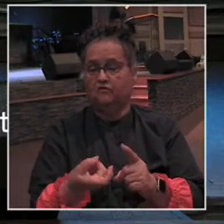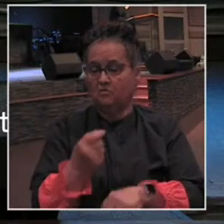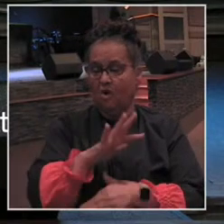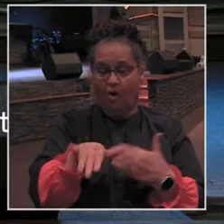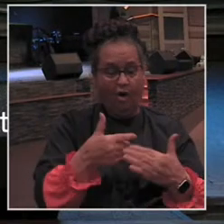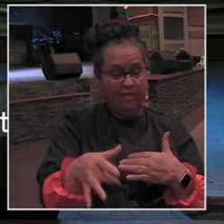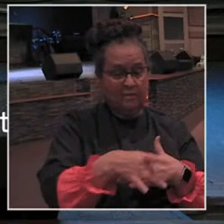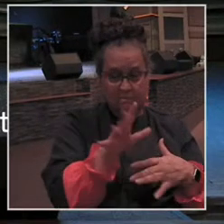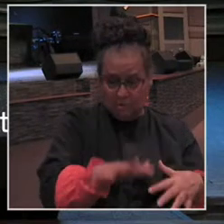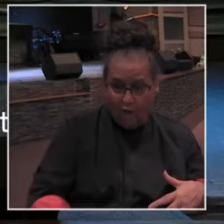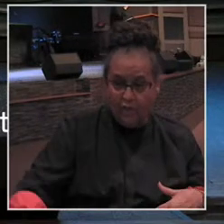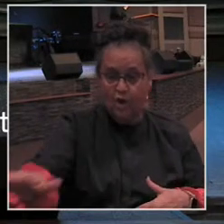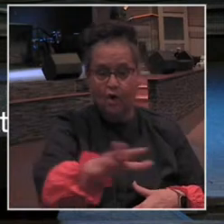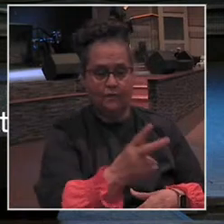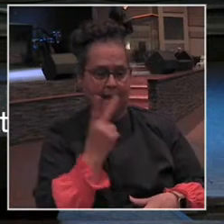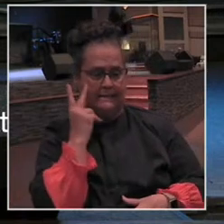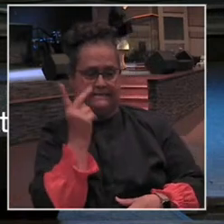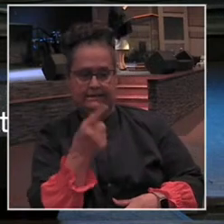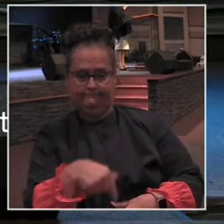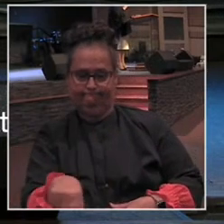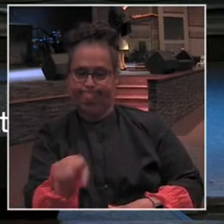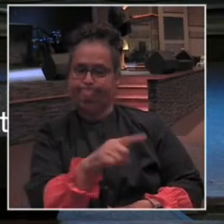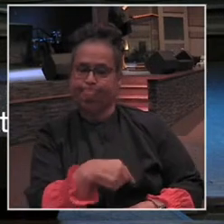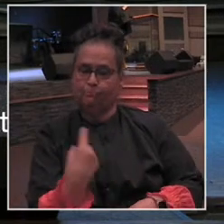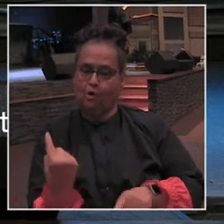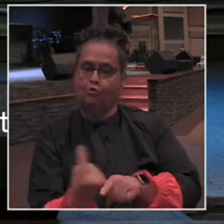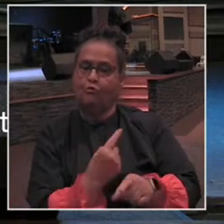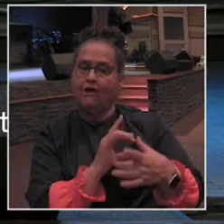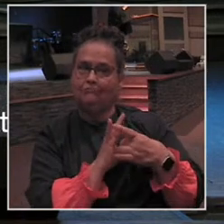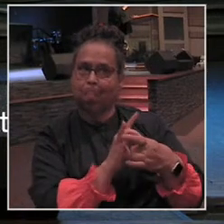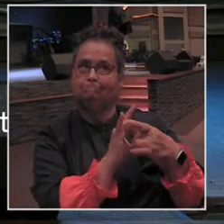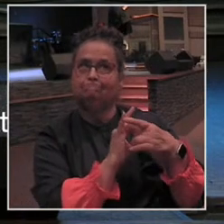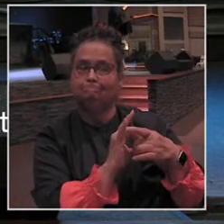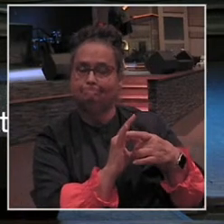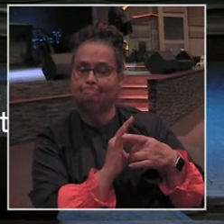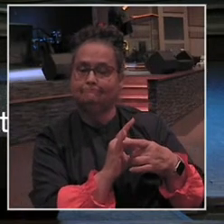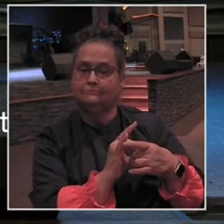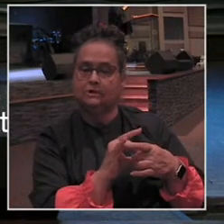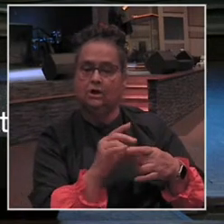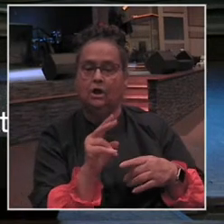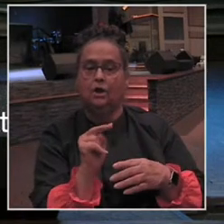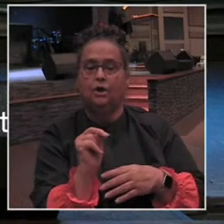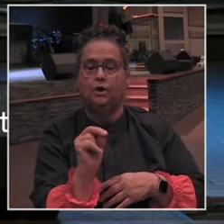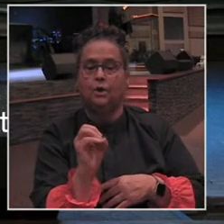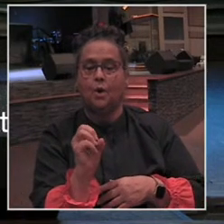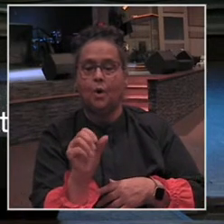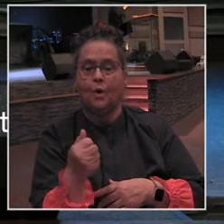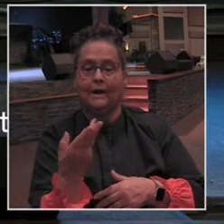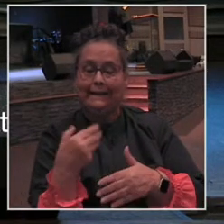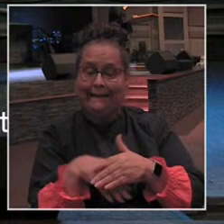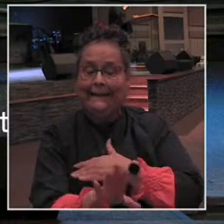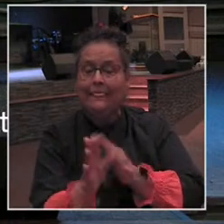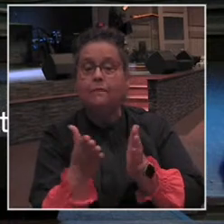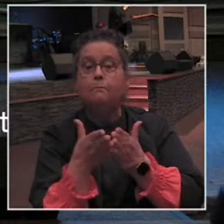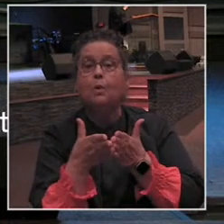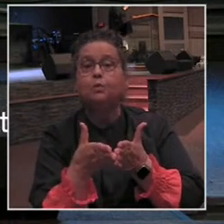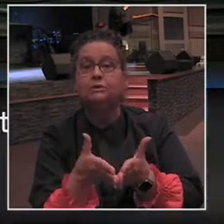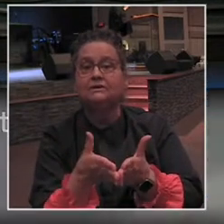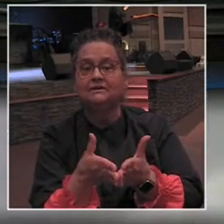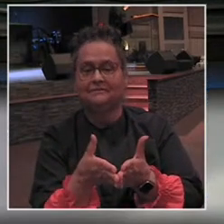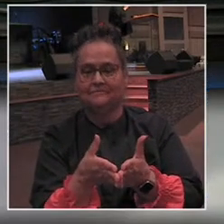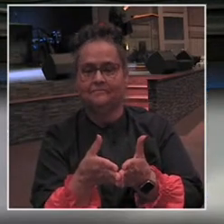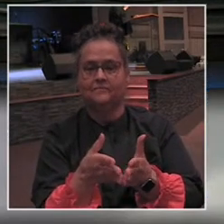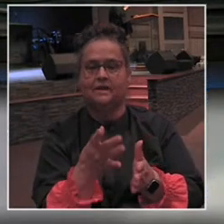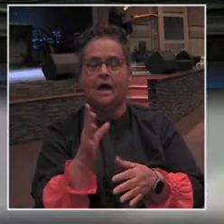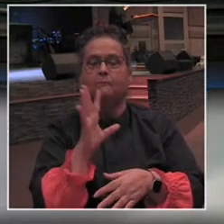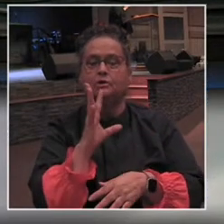people of the earth, I can see that you alone are righteous.'" Noah, get into the boat. And that's